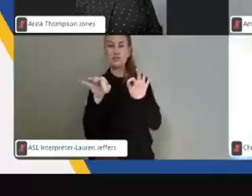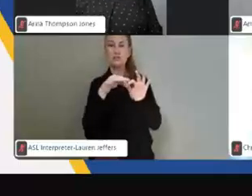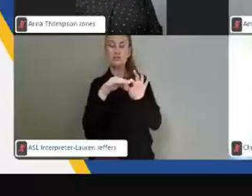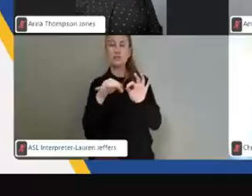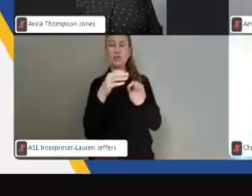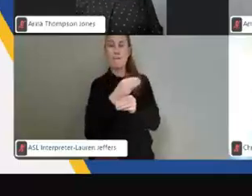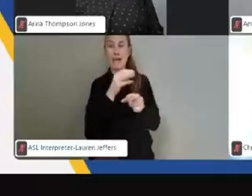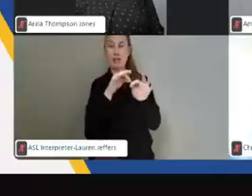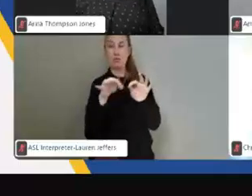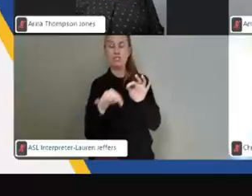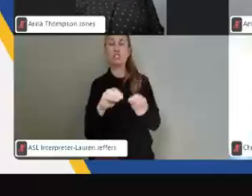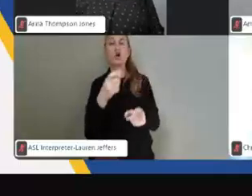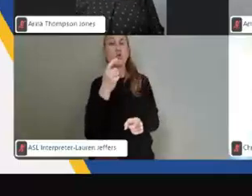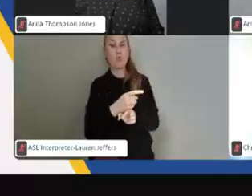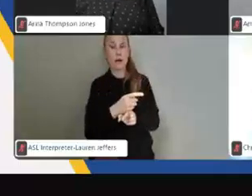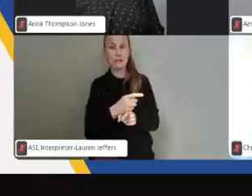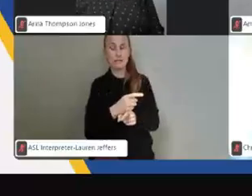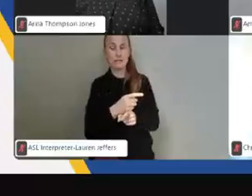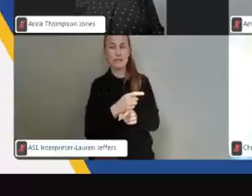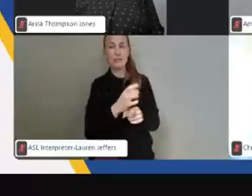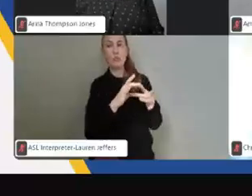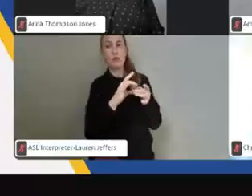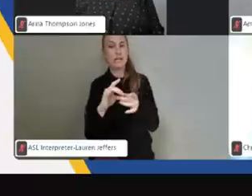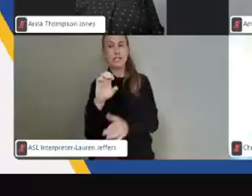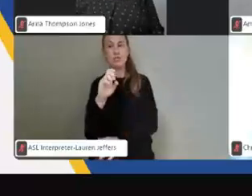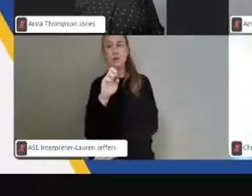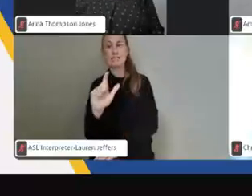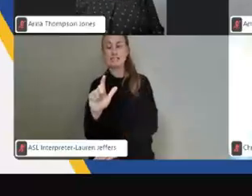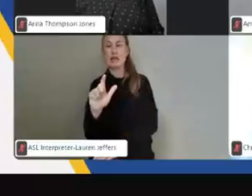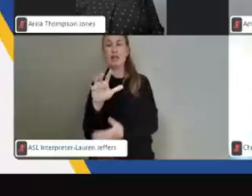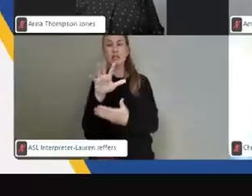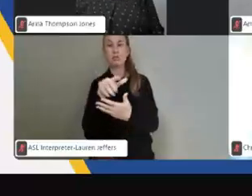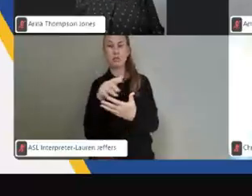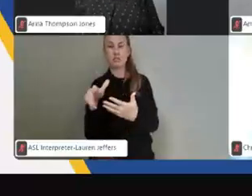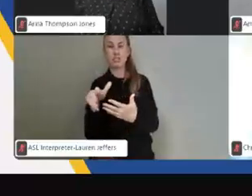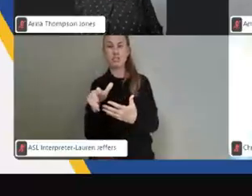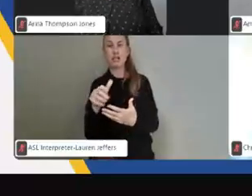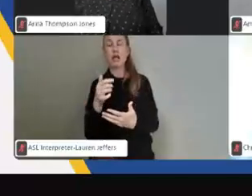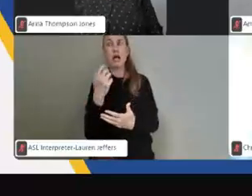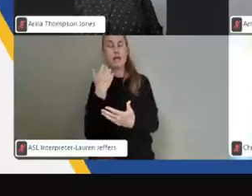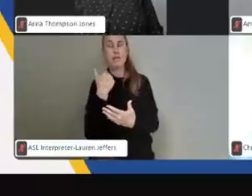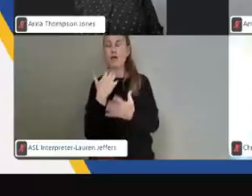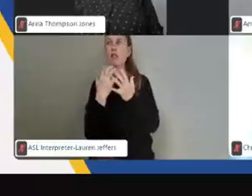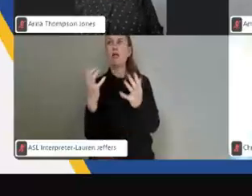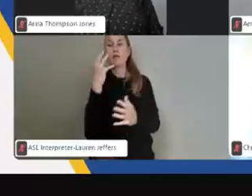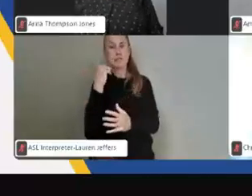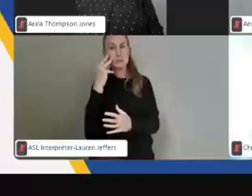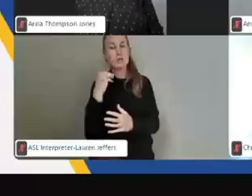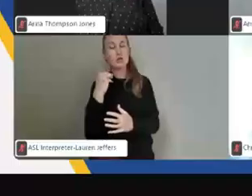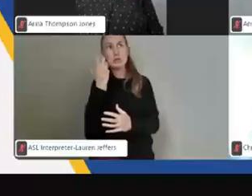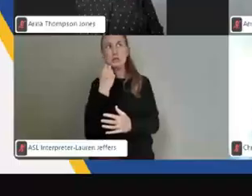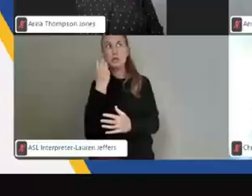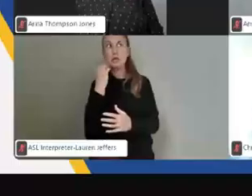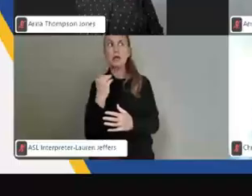cells in the spreadsheet. I have had a lot of experiences in the past with spreadsheets that aggregate